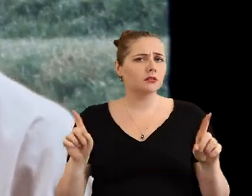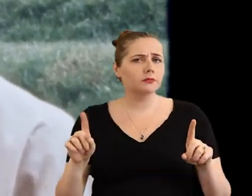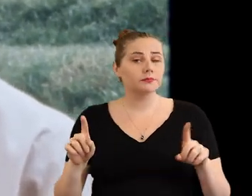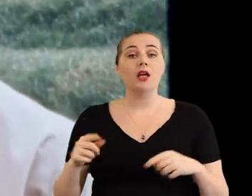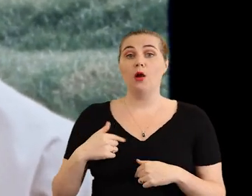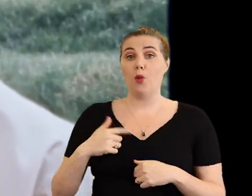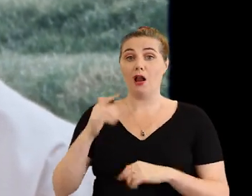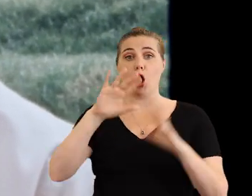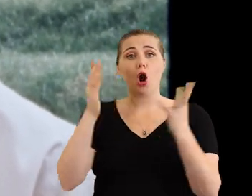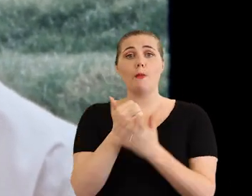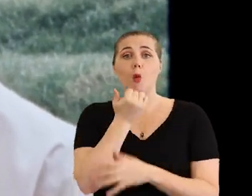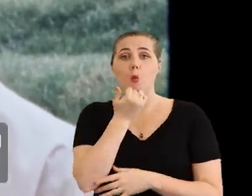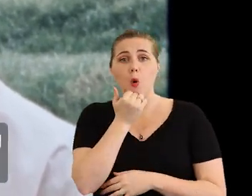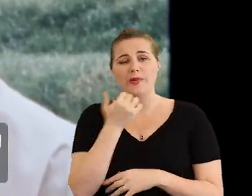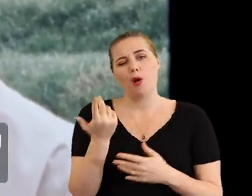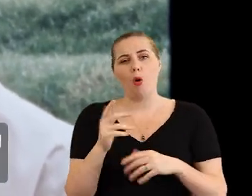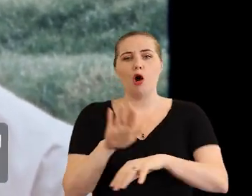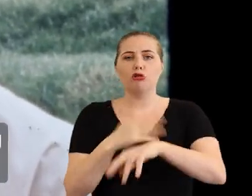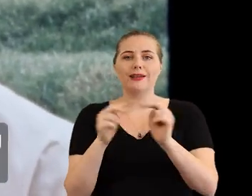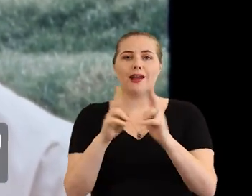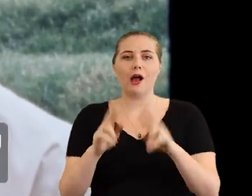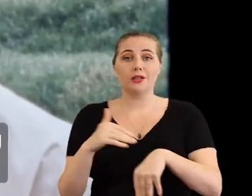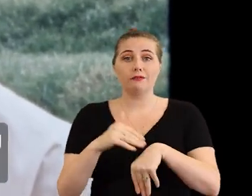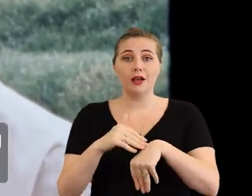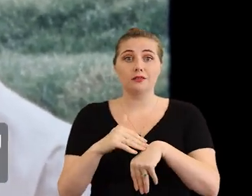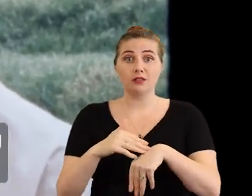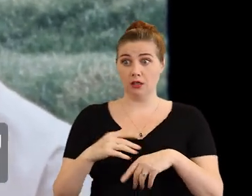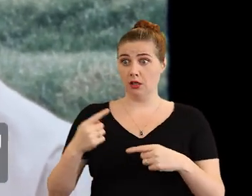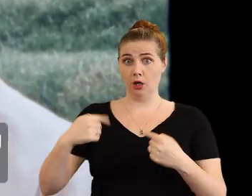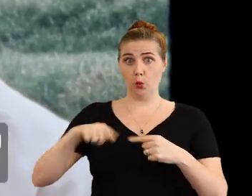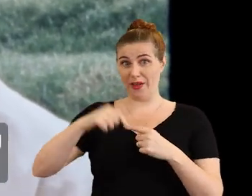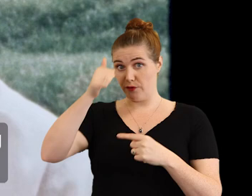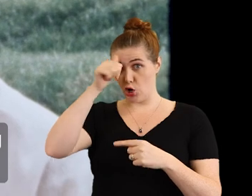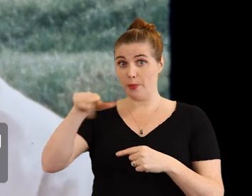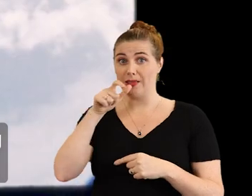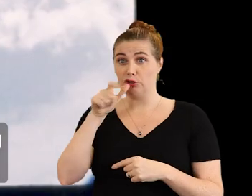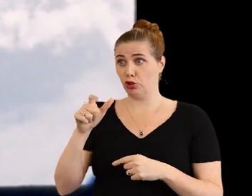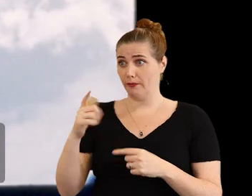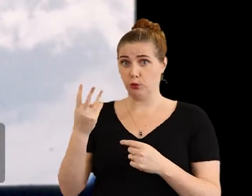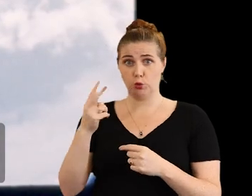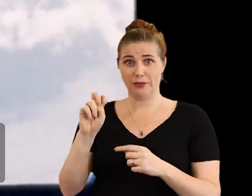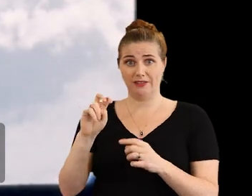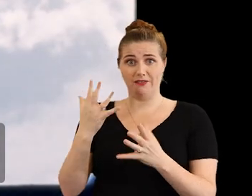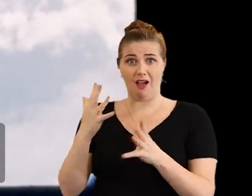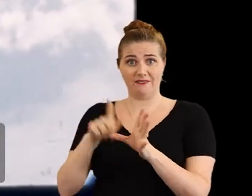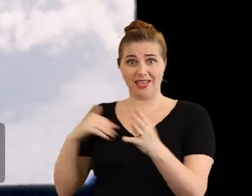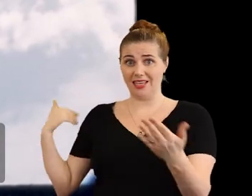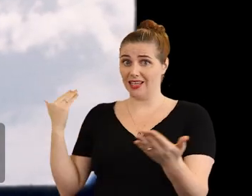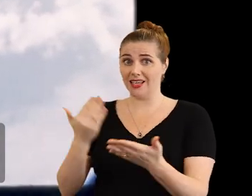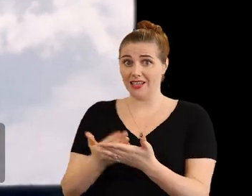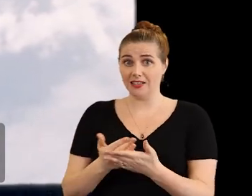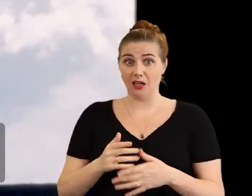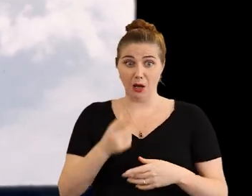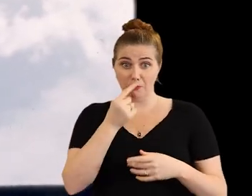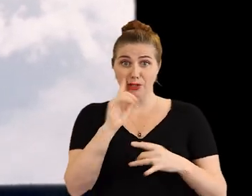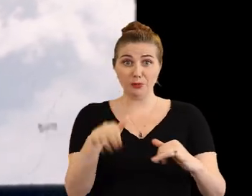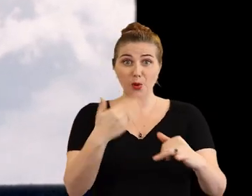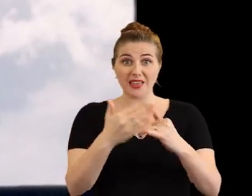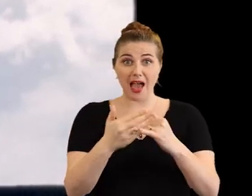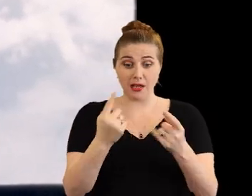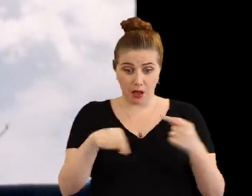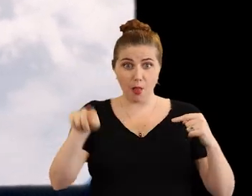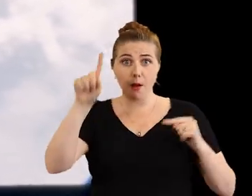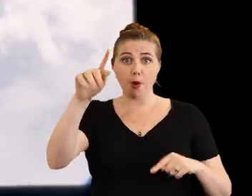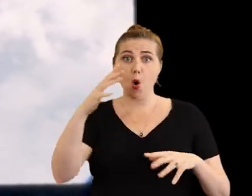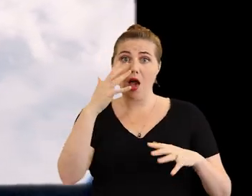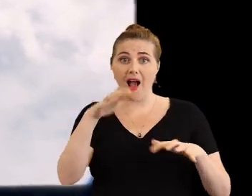is of a warming. It's called the greenhouse effect. And this has been known about for really quite a long time, for 25 years or so. The end result might be a melting of the polar ice caps. This theory